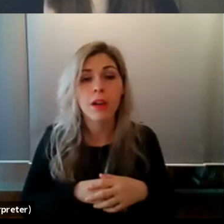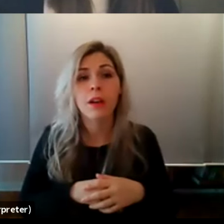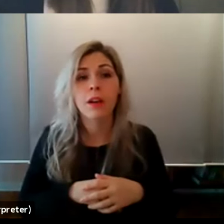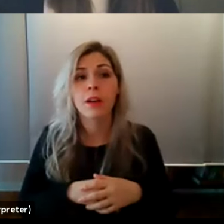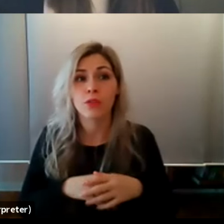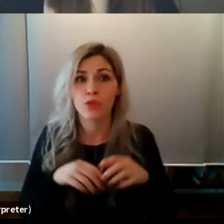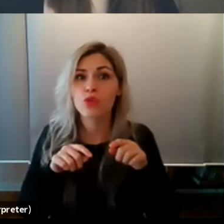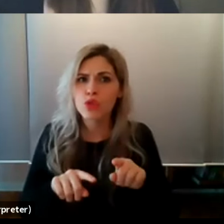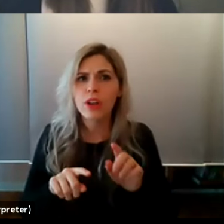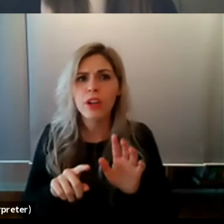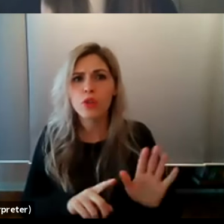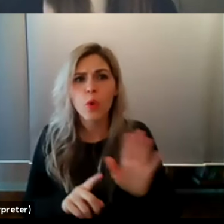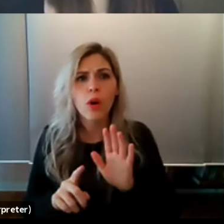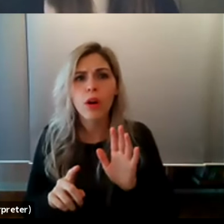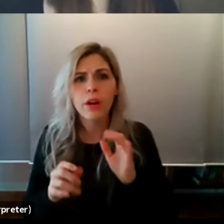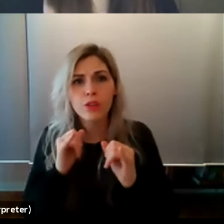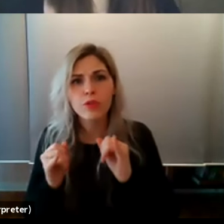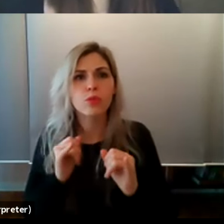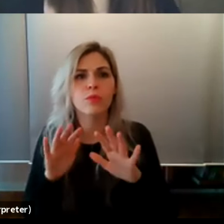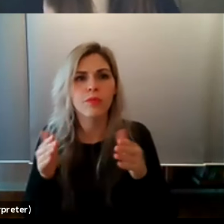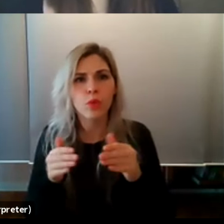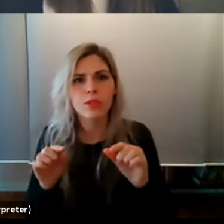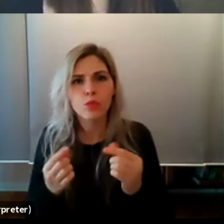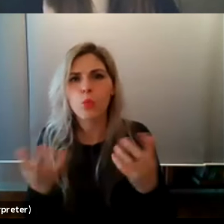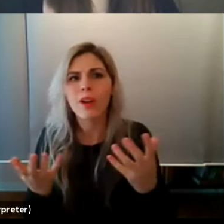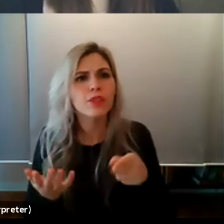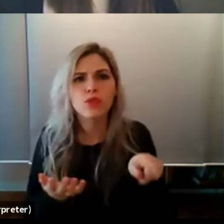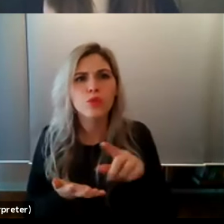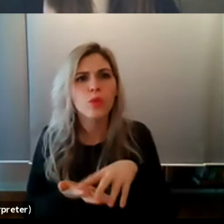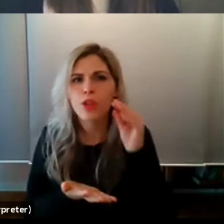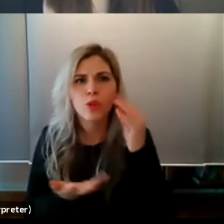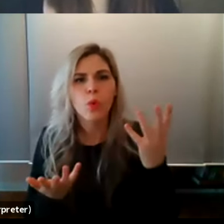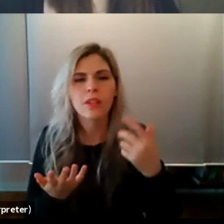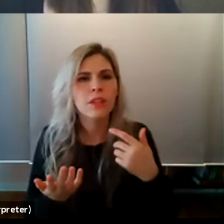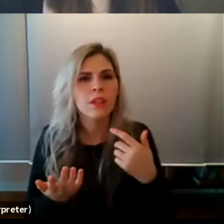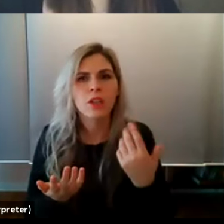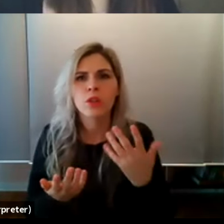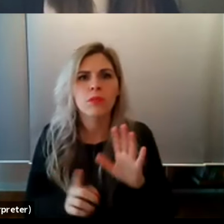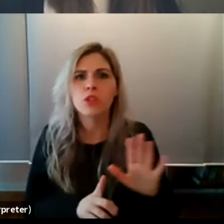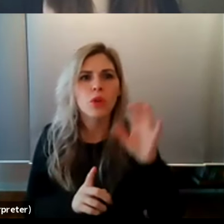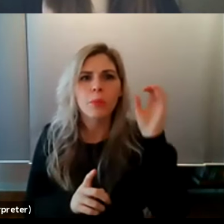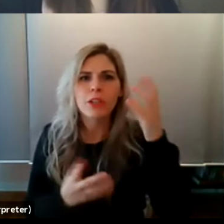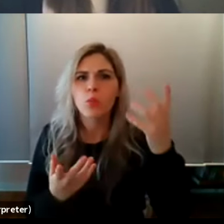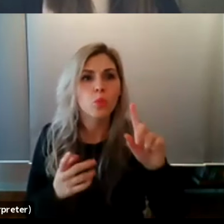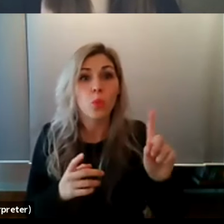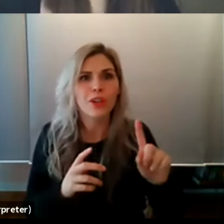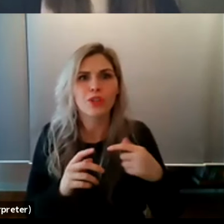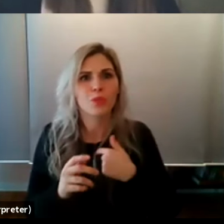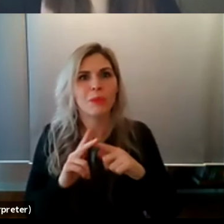those conversations, in those focus groups, what did you hear? Where do you think we should begin?